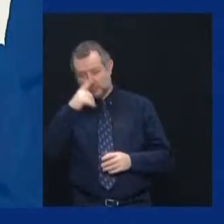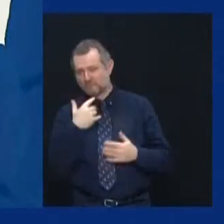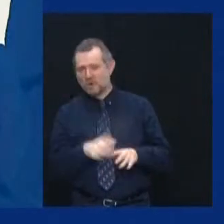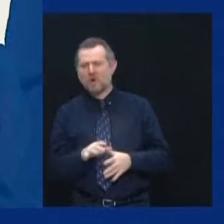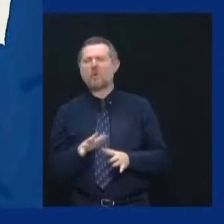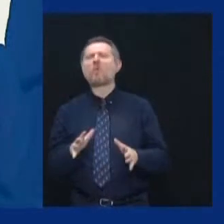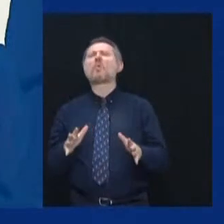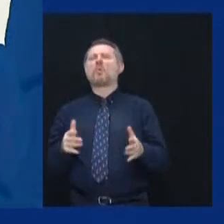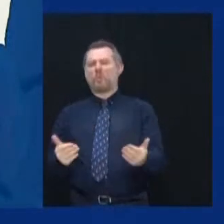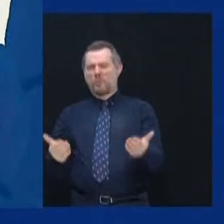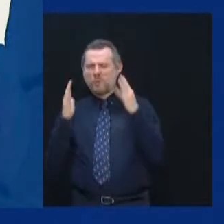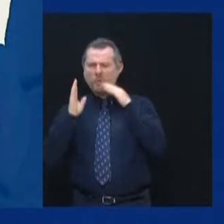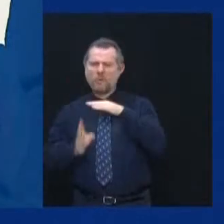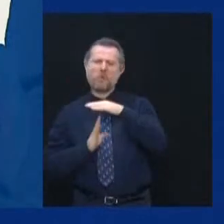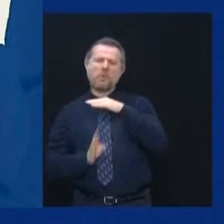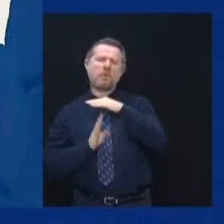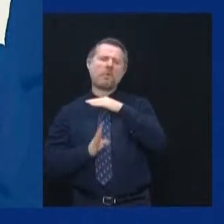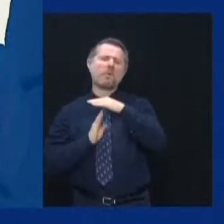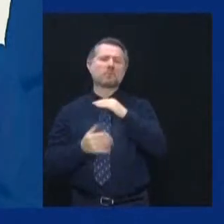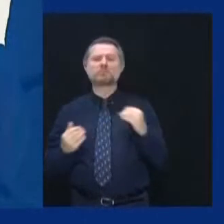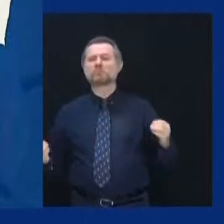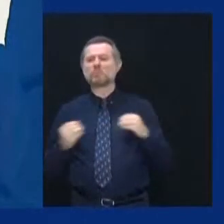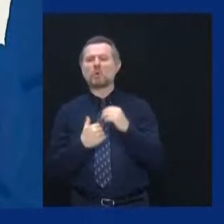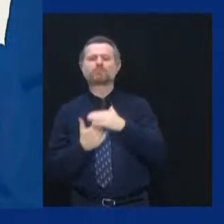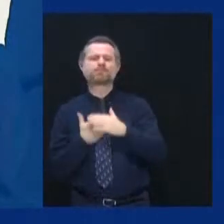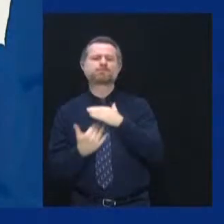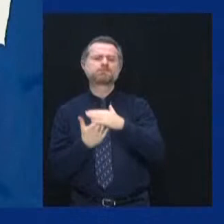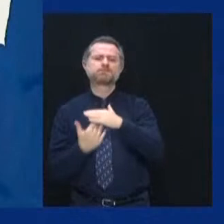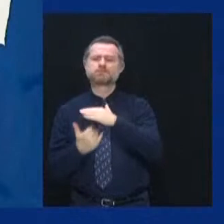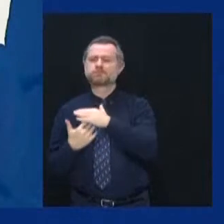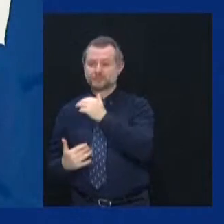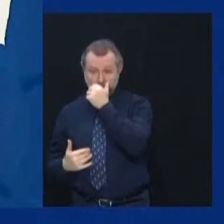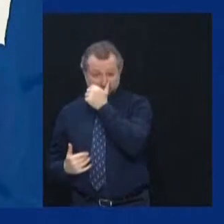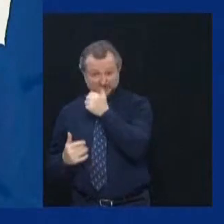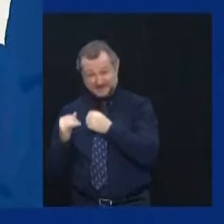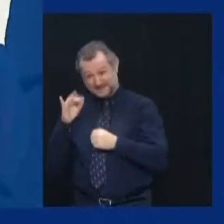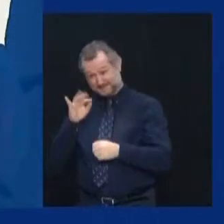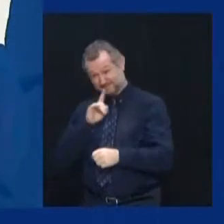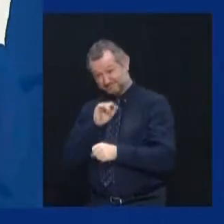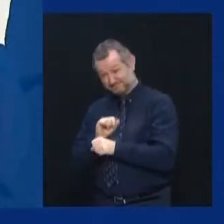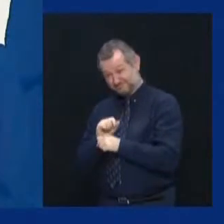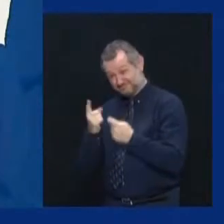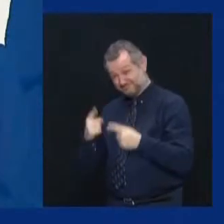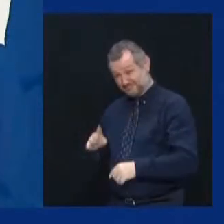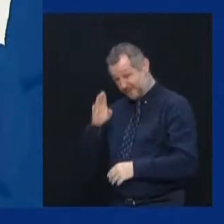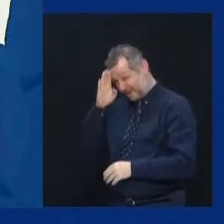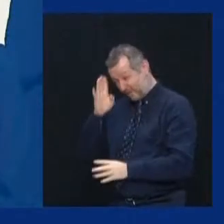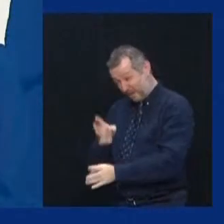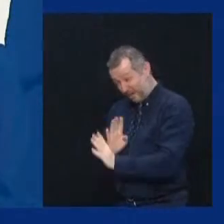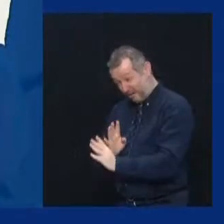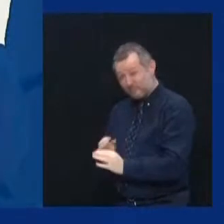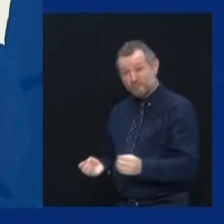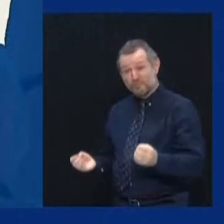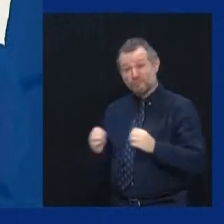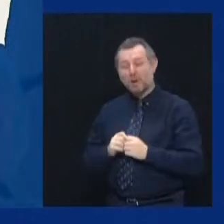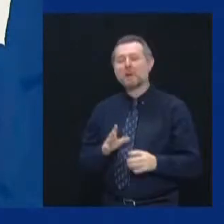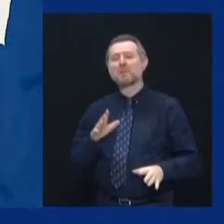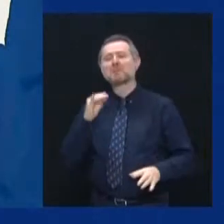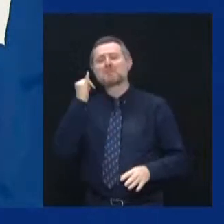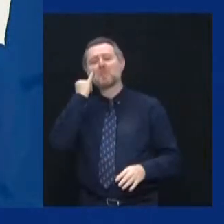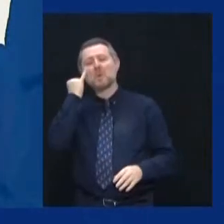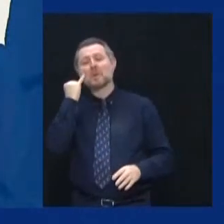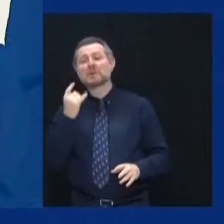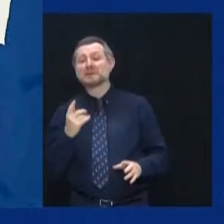overwhelmed. Hospitals get overwhelmed. You call an ambulance, the ambulance doesn't